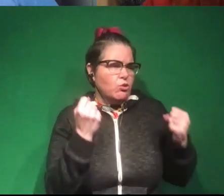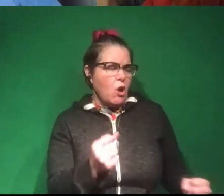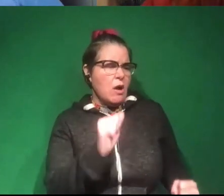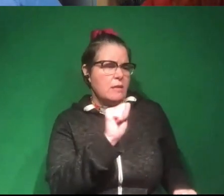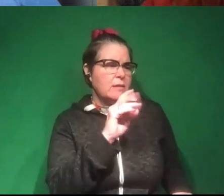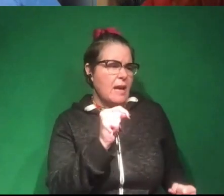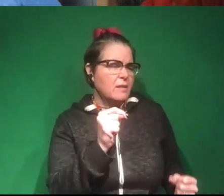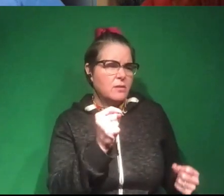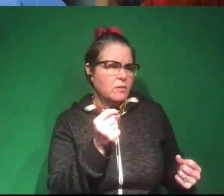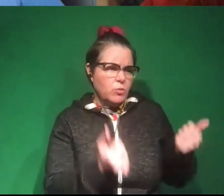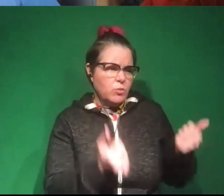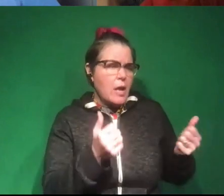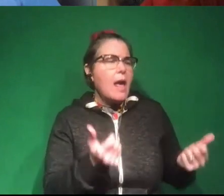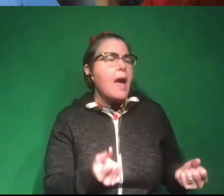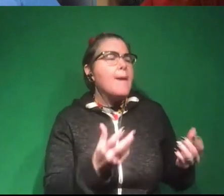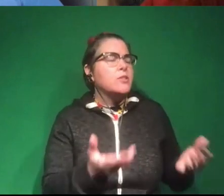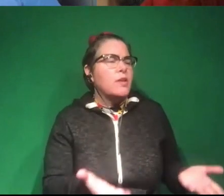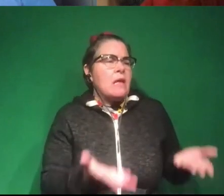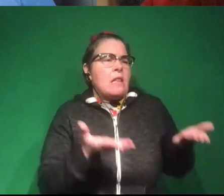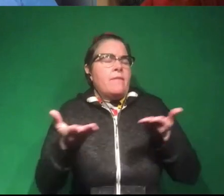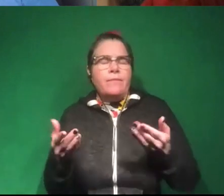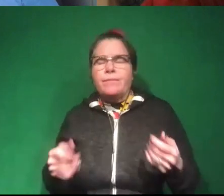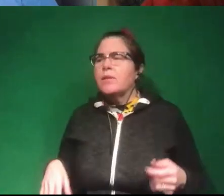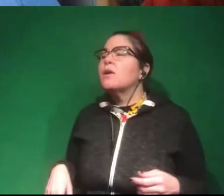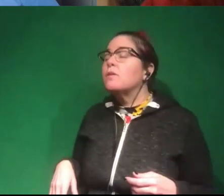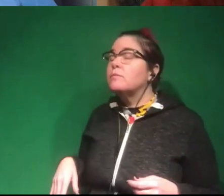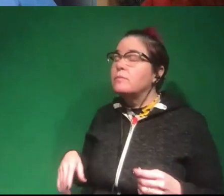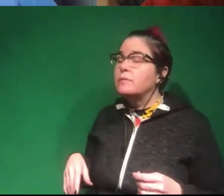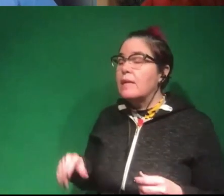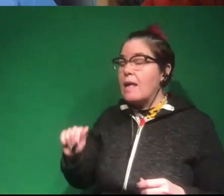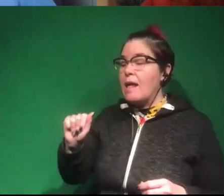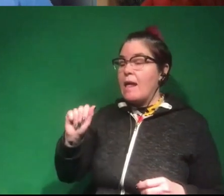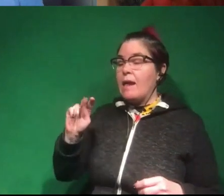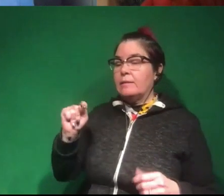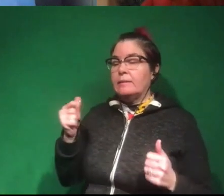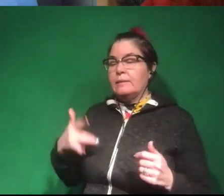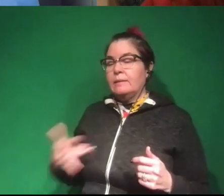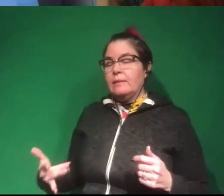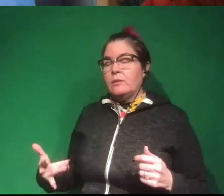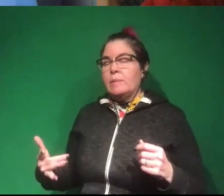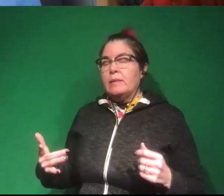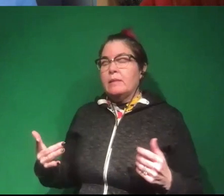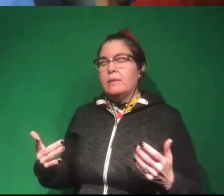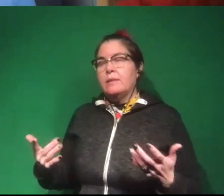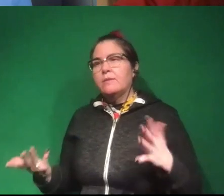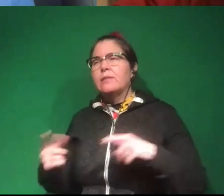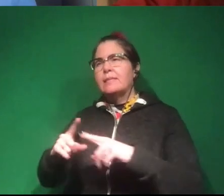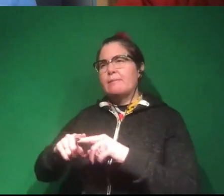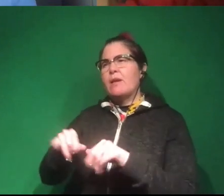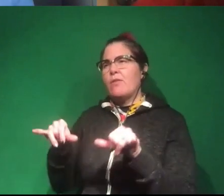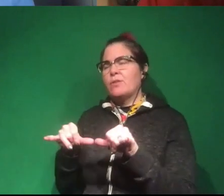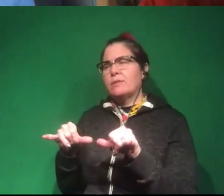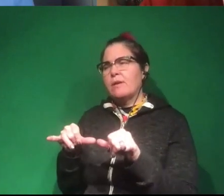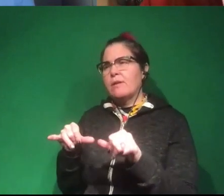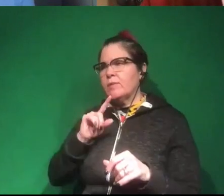can they lift? Ooh, so ants tend to be depending on the size, they